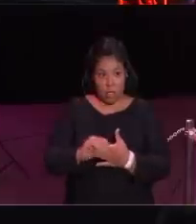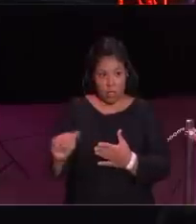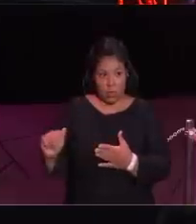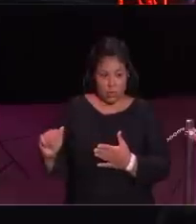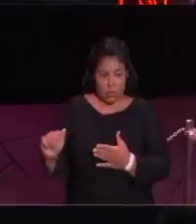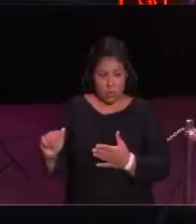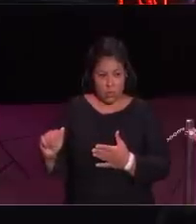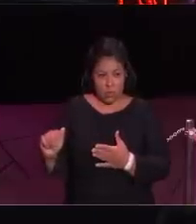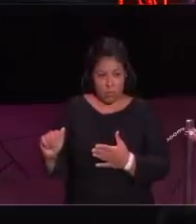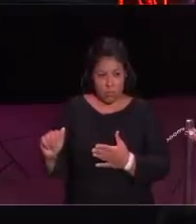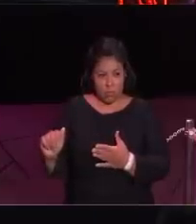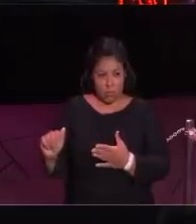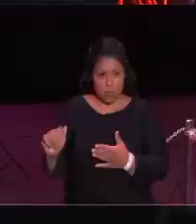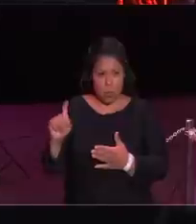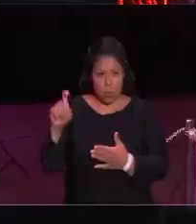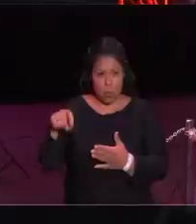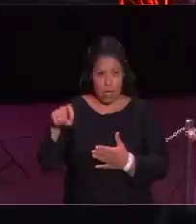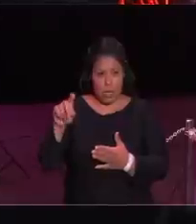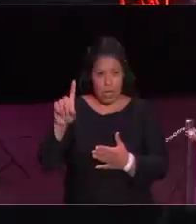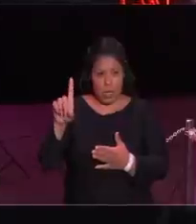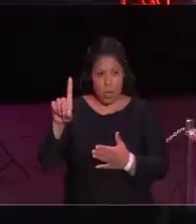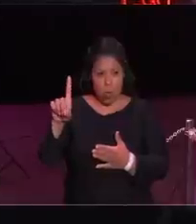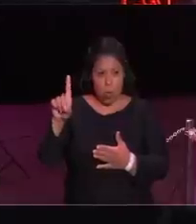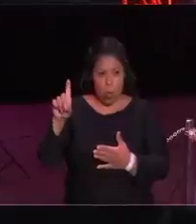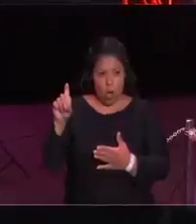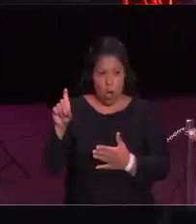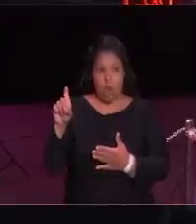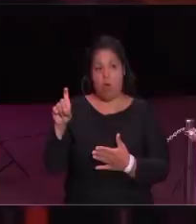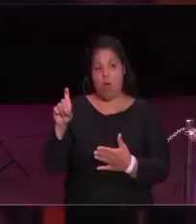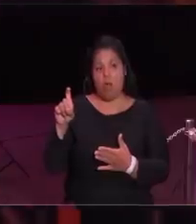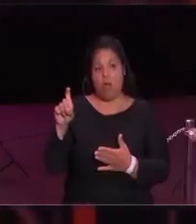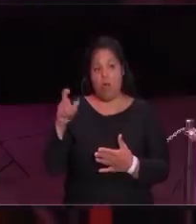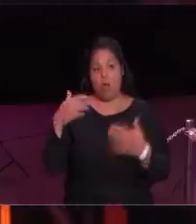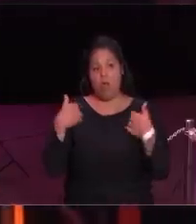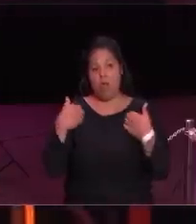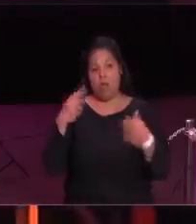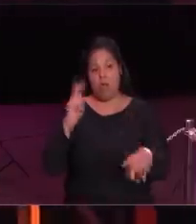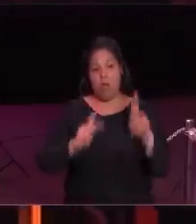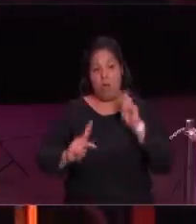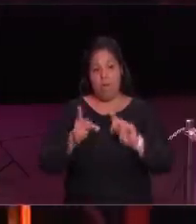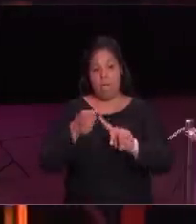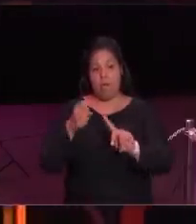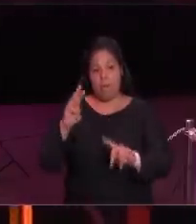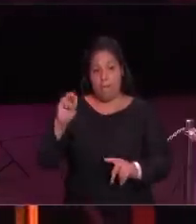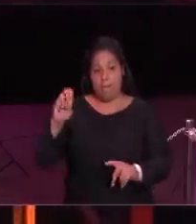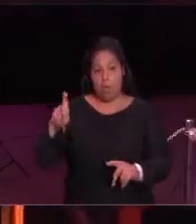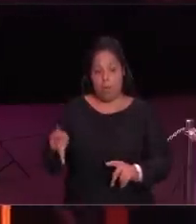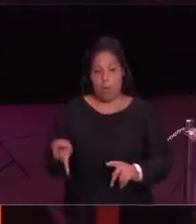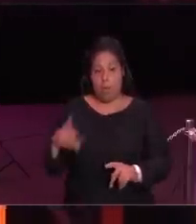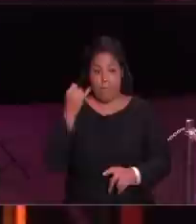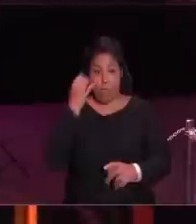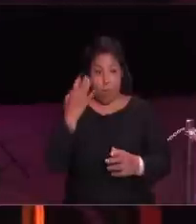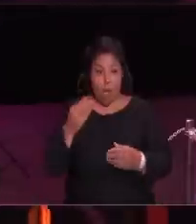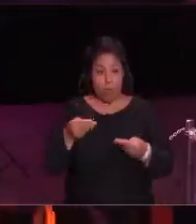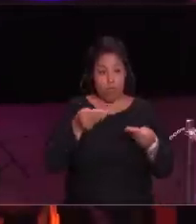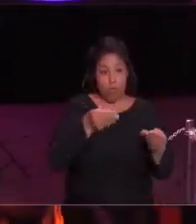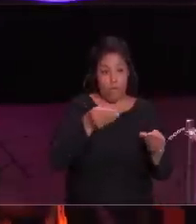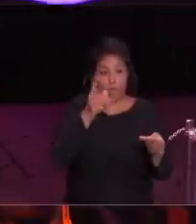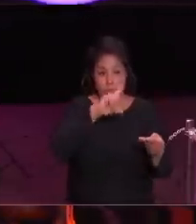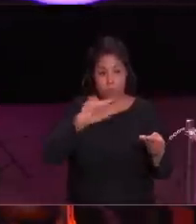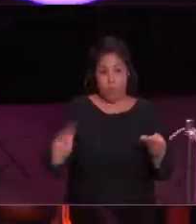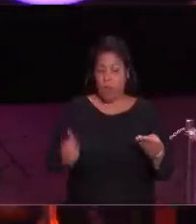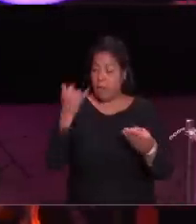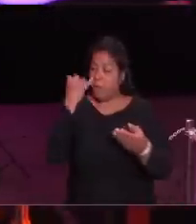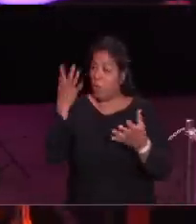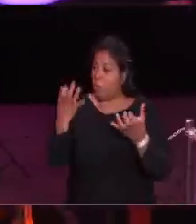Real quick, we need 100 young people, 100 messages apiece. If you want to give to the Lord, you want God to bless